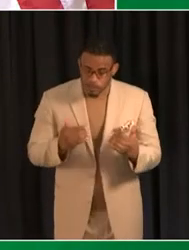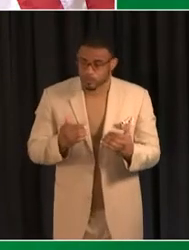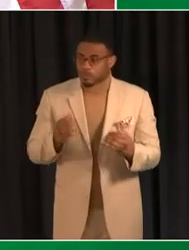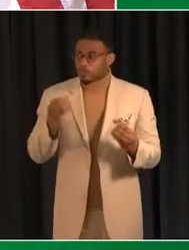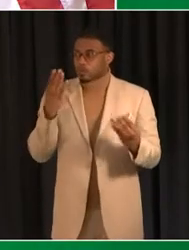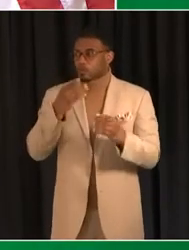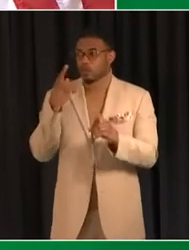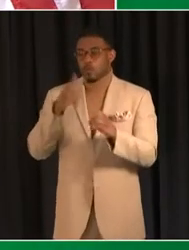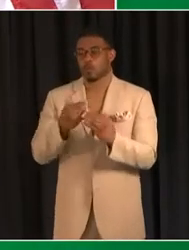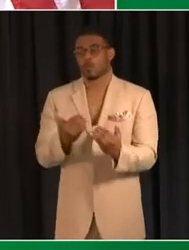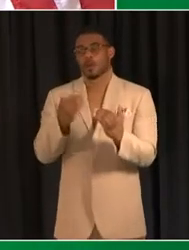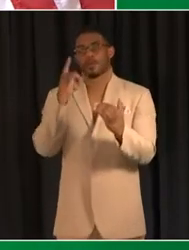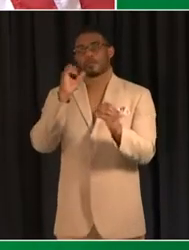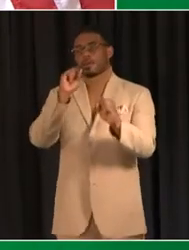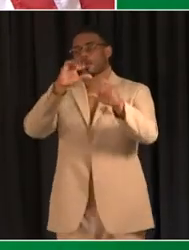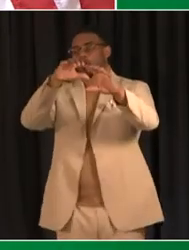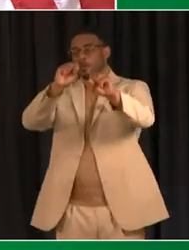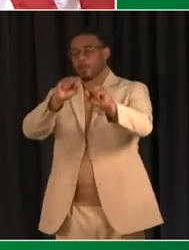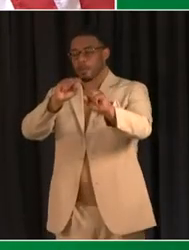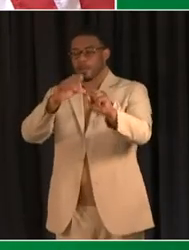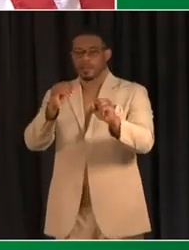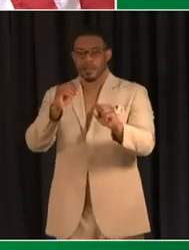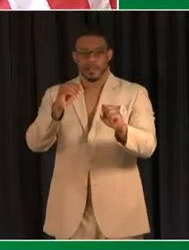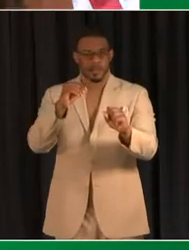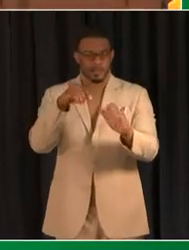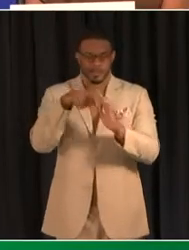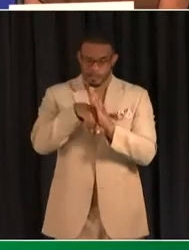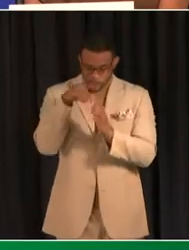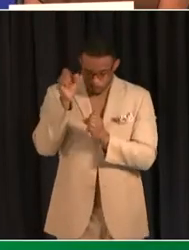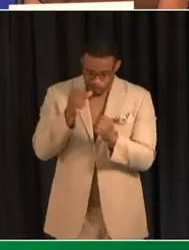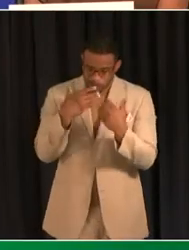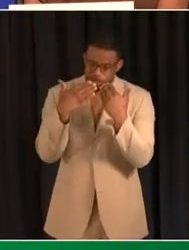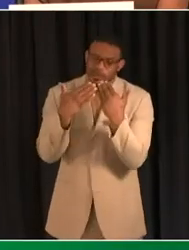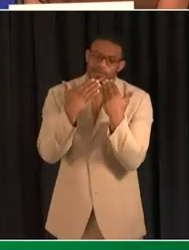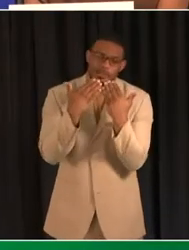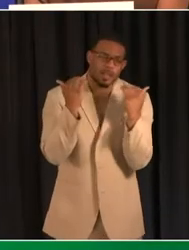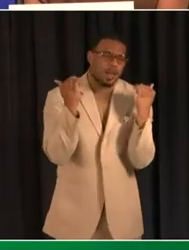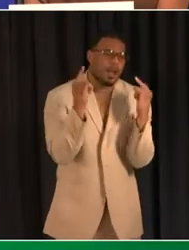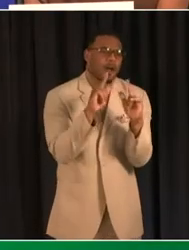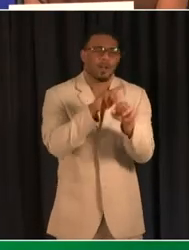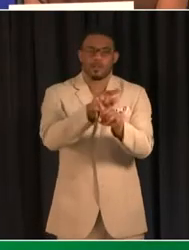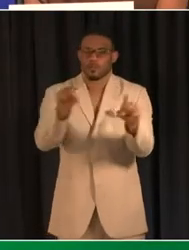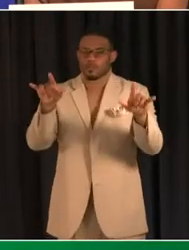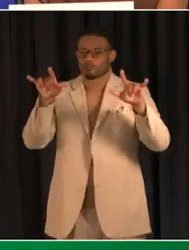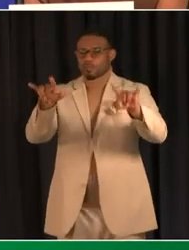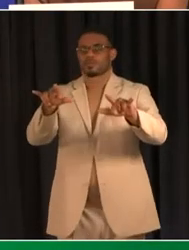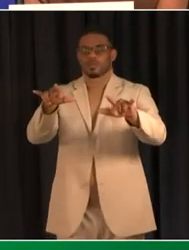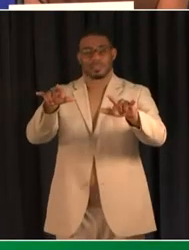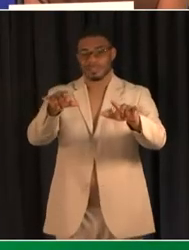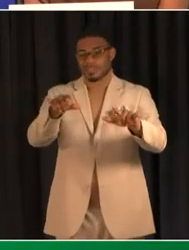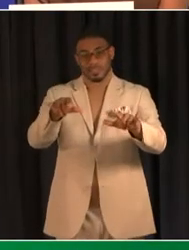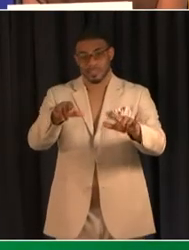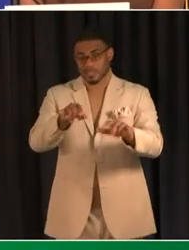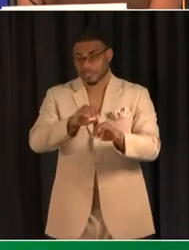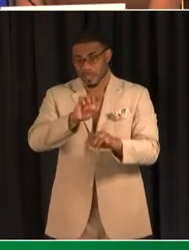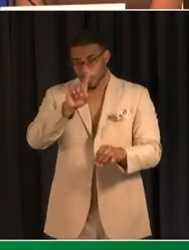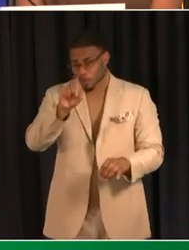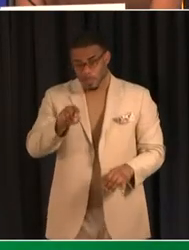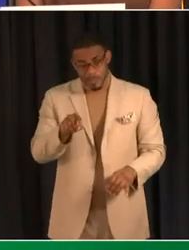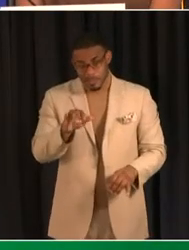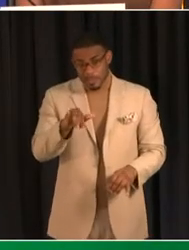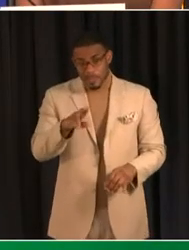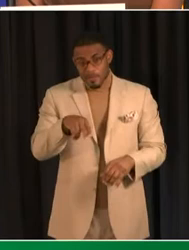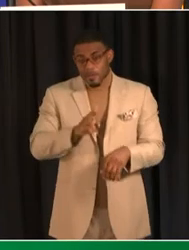forward. Leona, some of the points you brought up are just incredible, and my deepest gratitude to all of you. It's not a